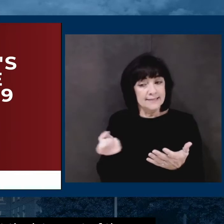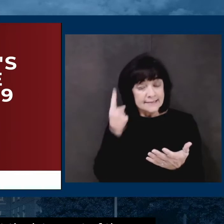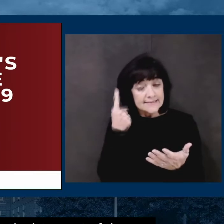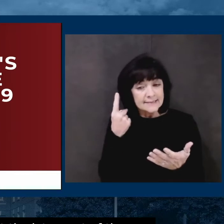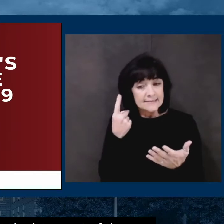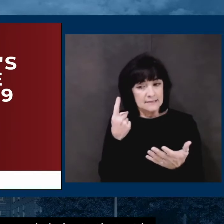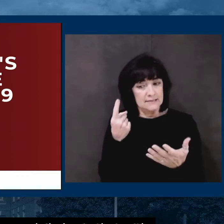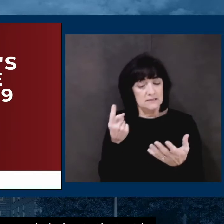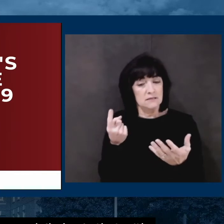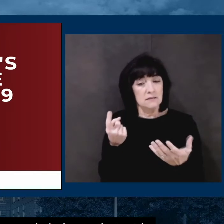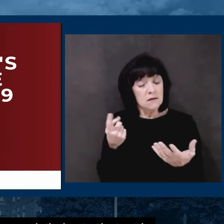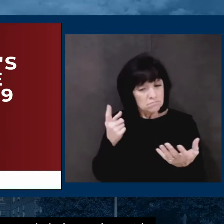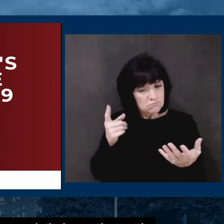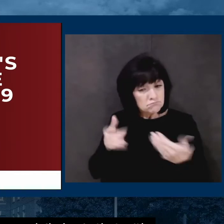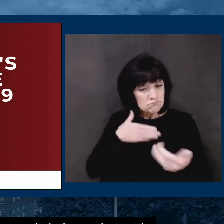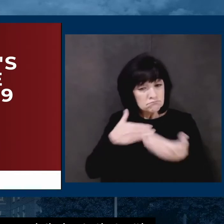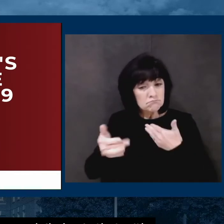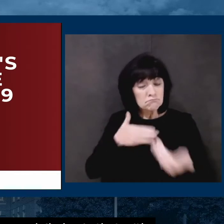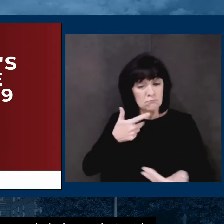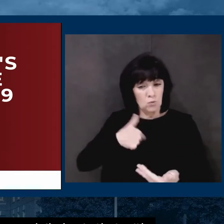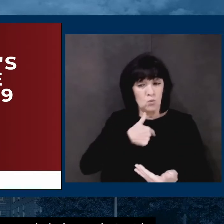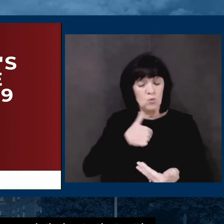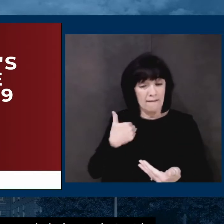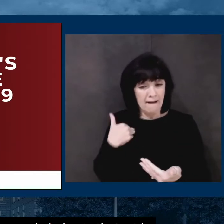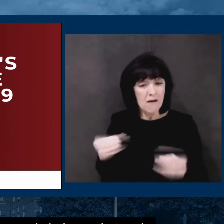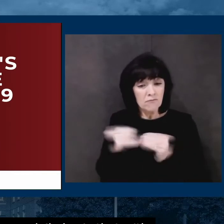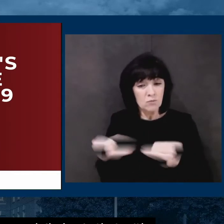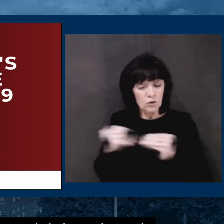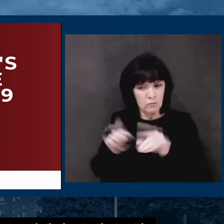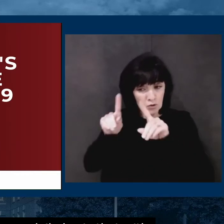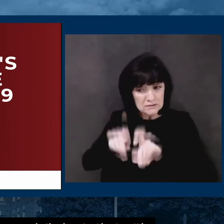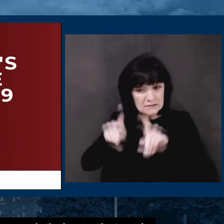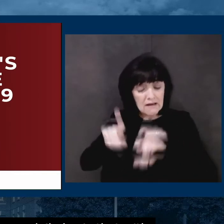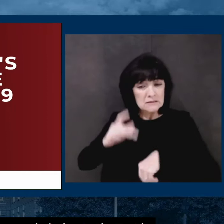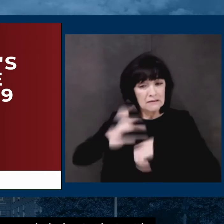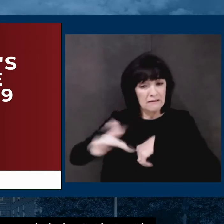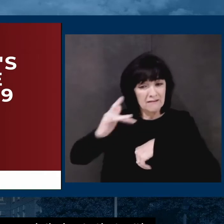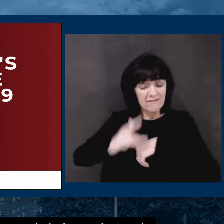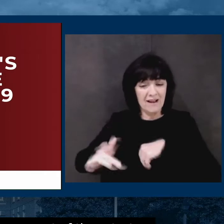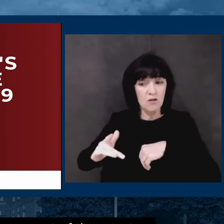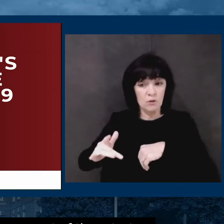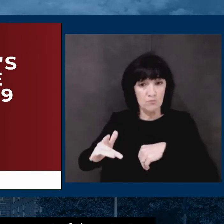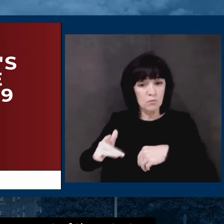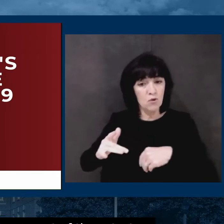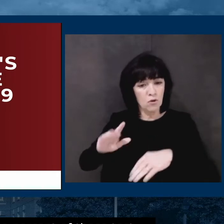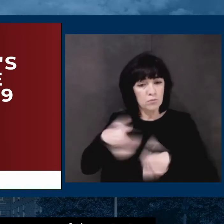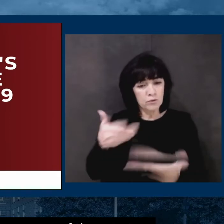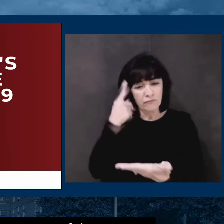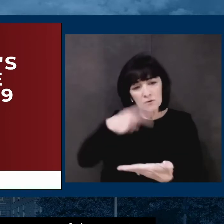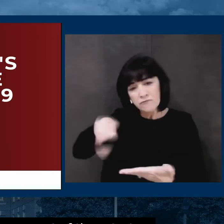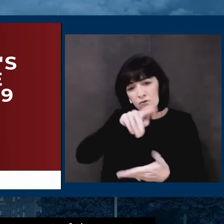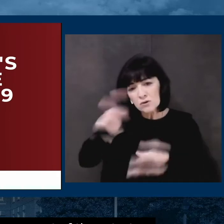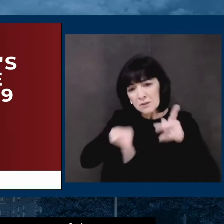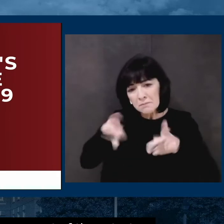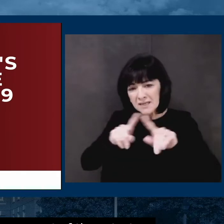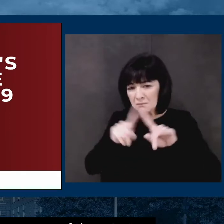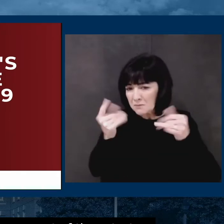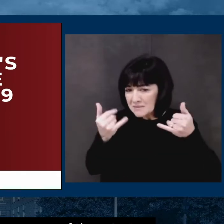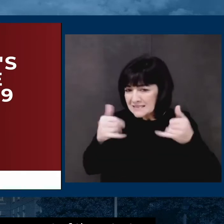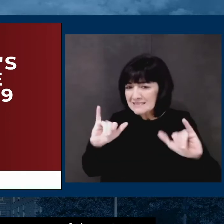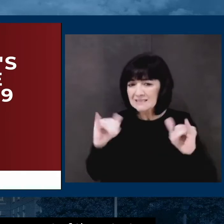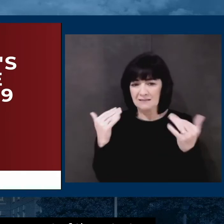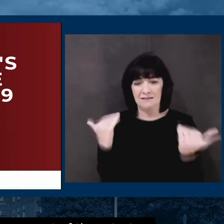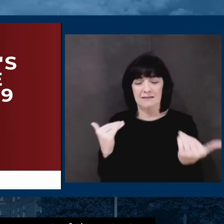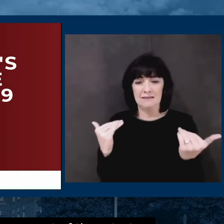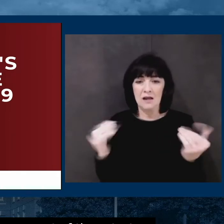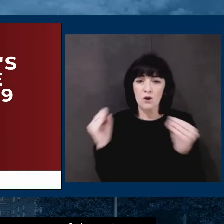in the testing, the percent of those tests that are positive is rising again. So we'll talk a little bit about that. We have